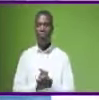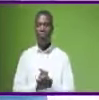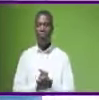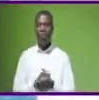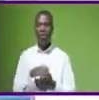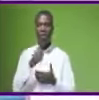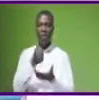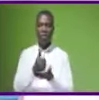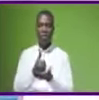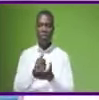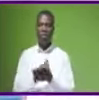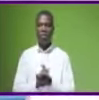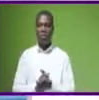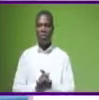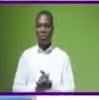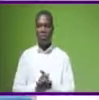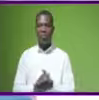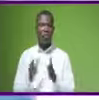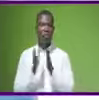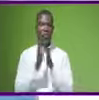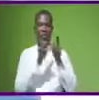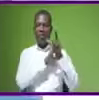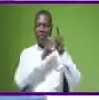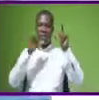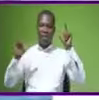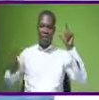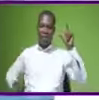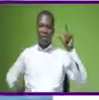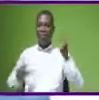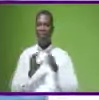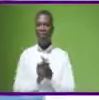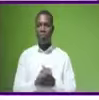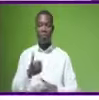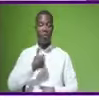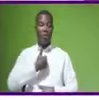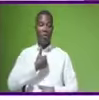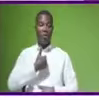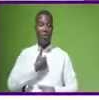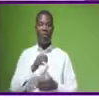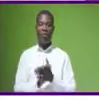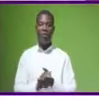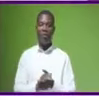Yeah. Amen. Amen. Praise the Lord. Hallelujah. Me Adom.